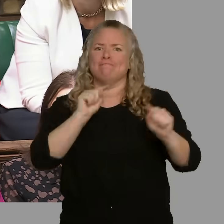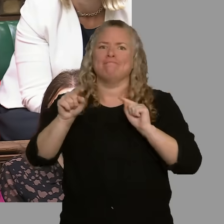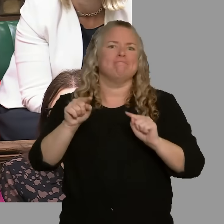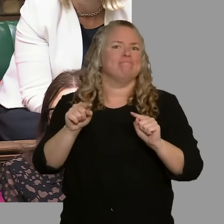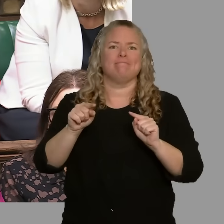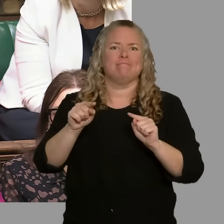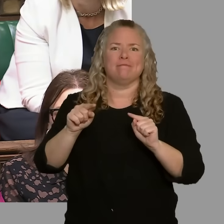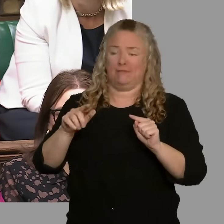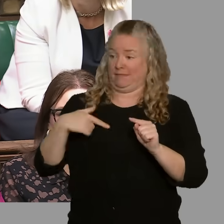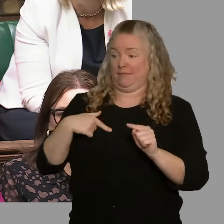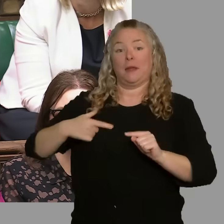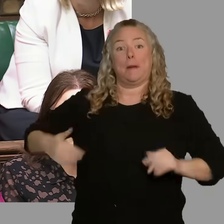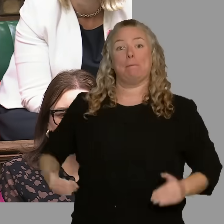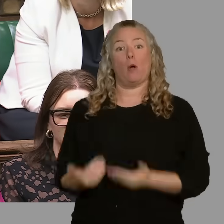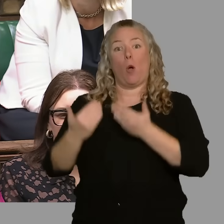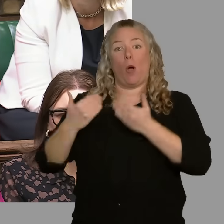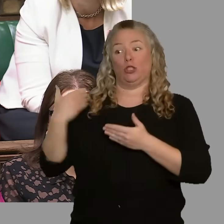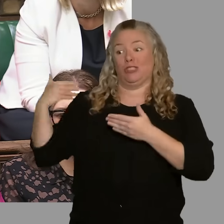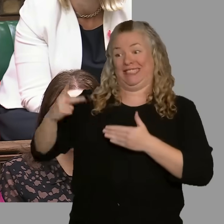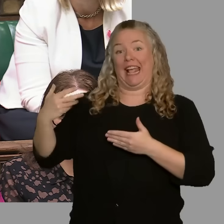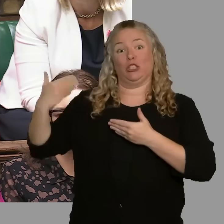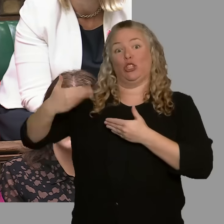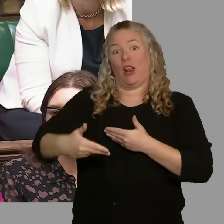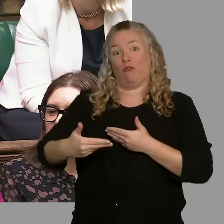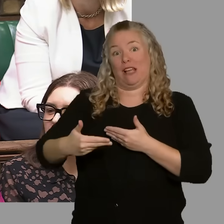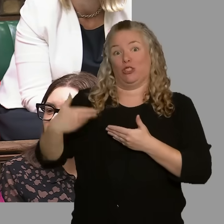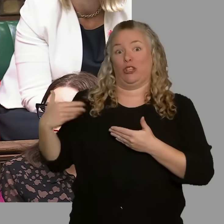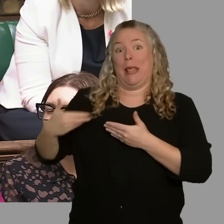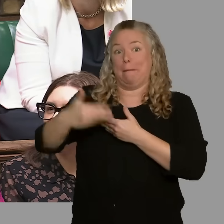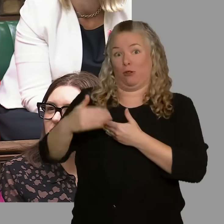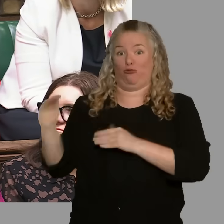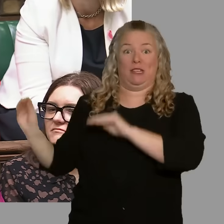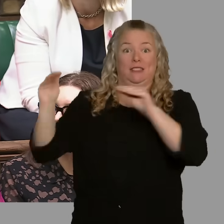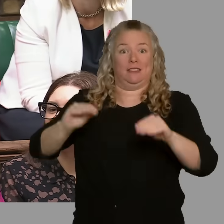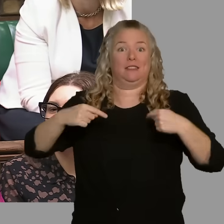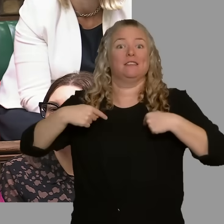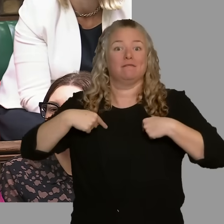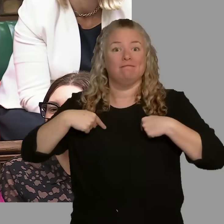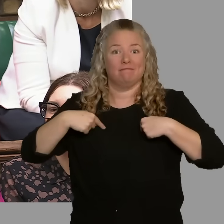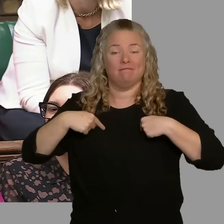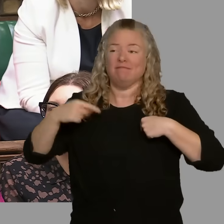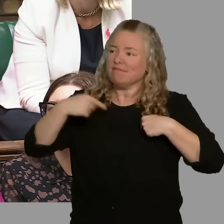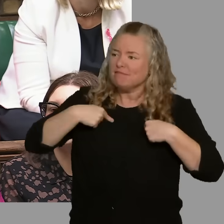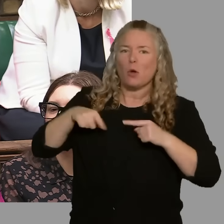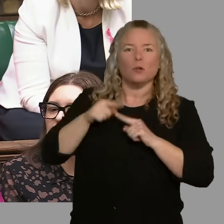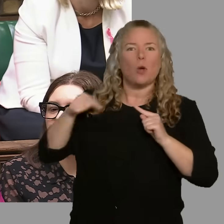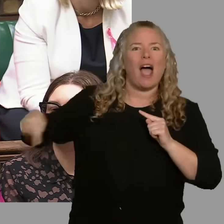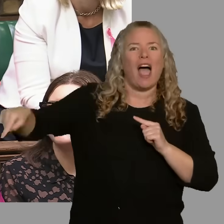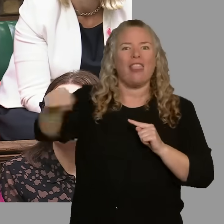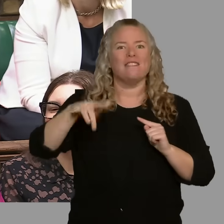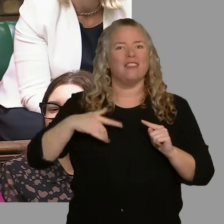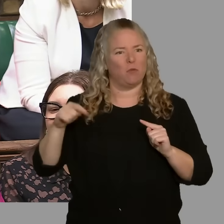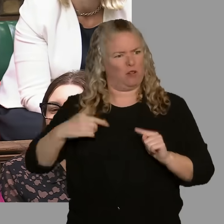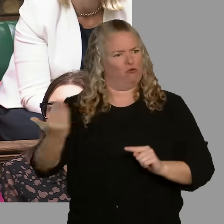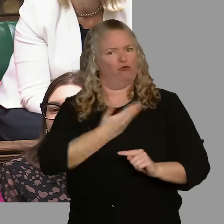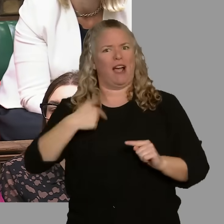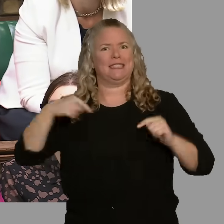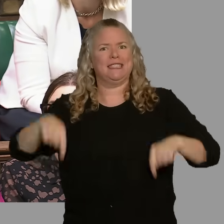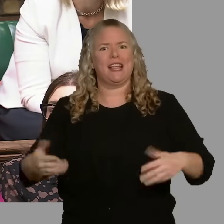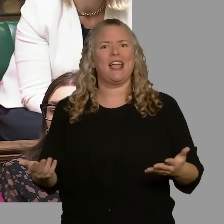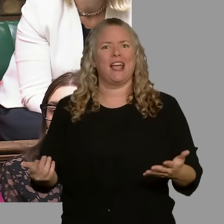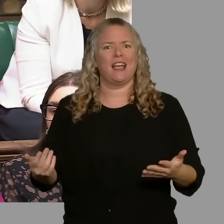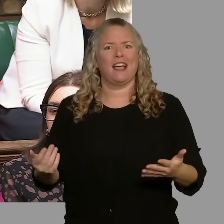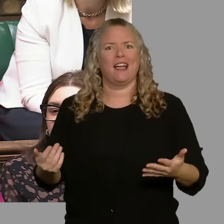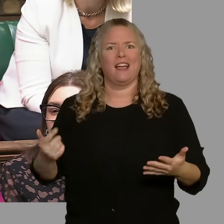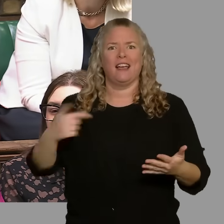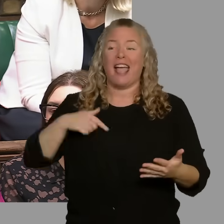skin. Does the Prime Minister agree that some of those on the benches opposite who seek to stoke division and keep close